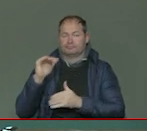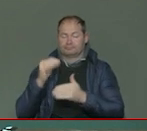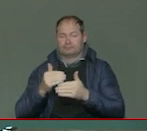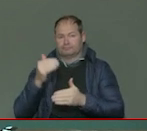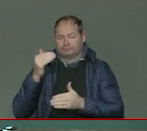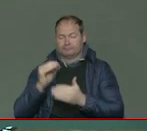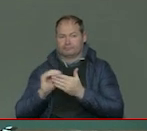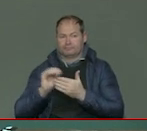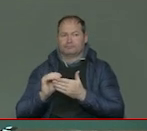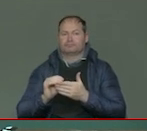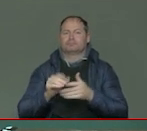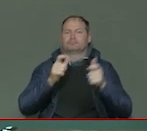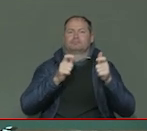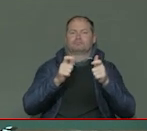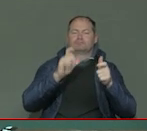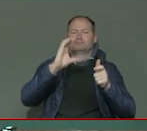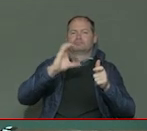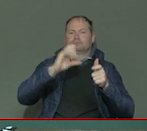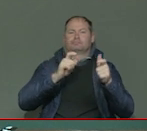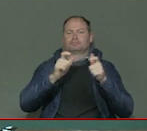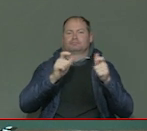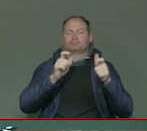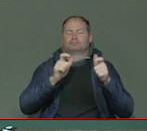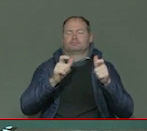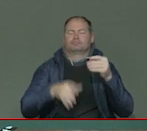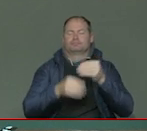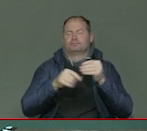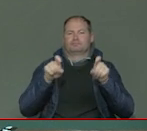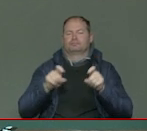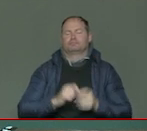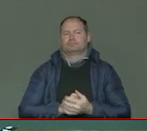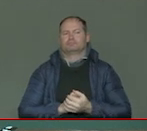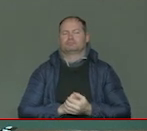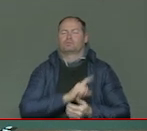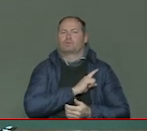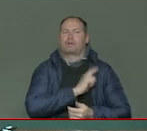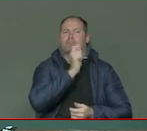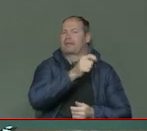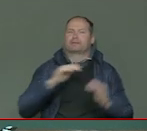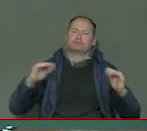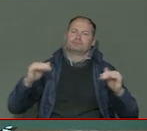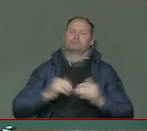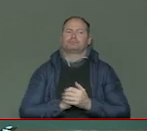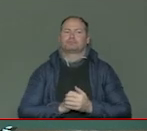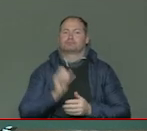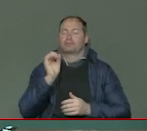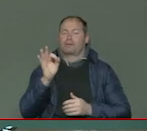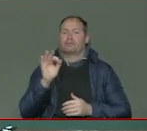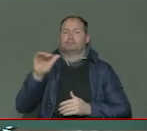creditors control because I still owe that money. All right, you have it. What happened if my bank was in